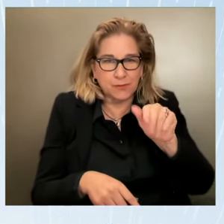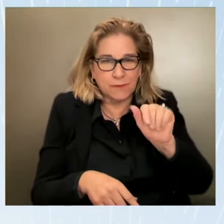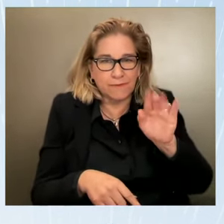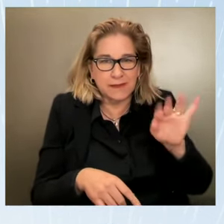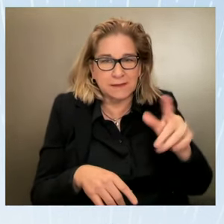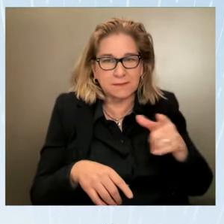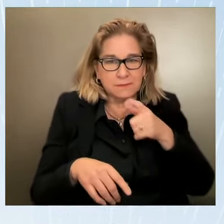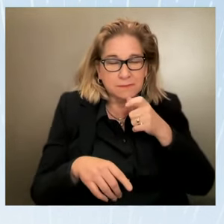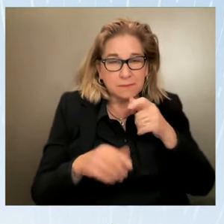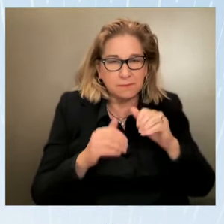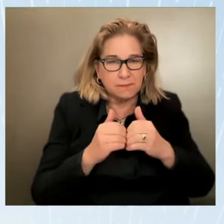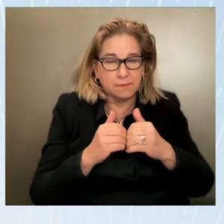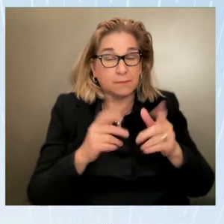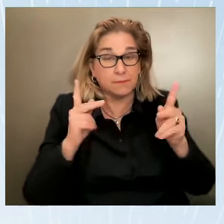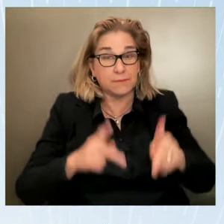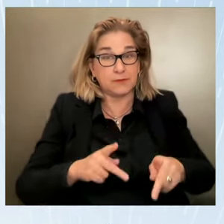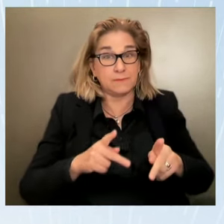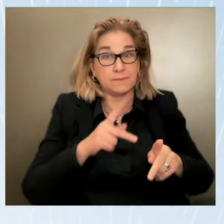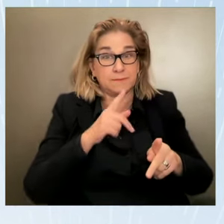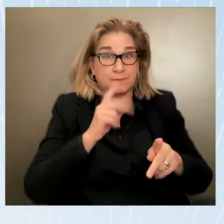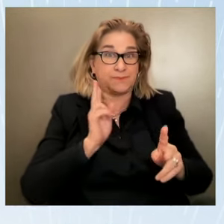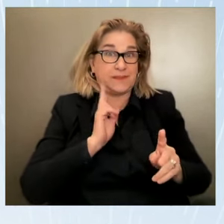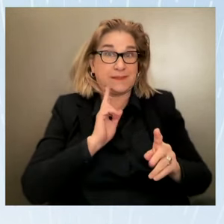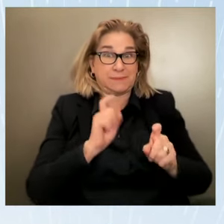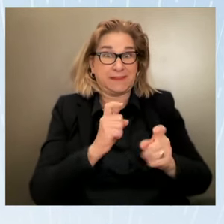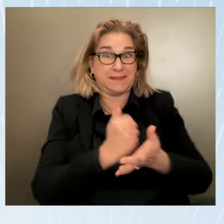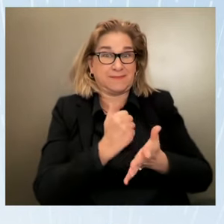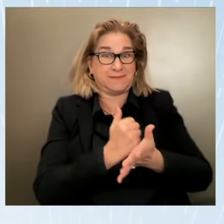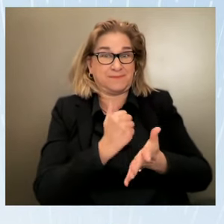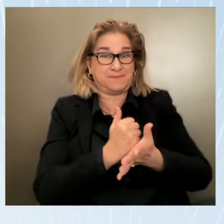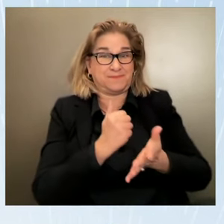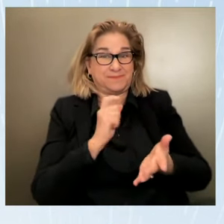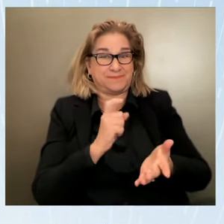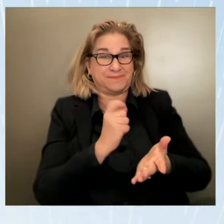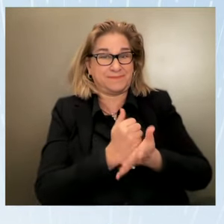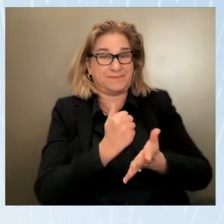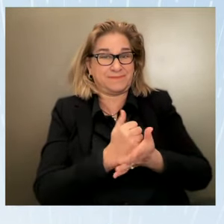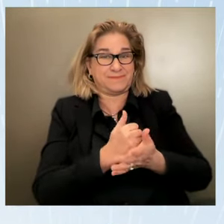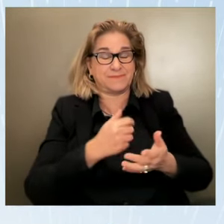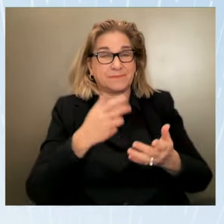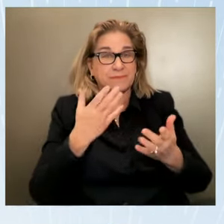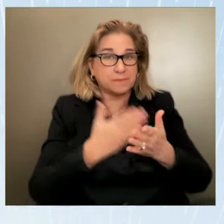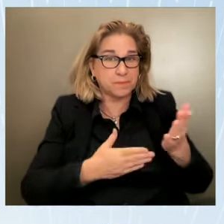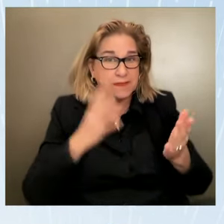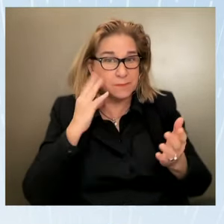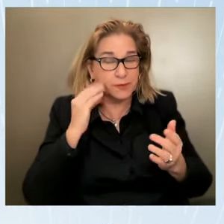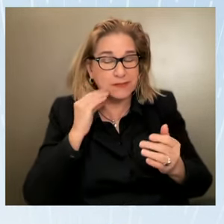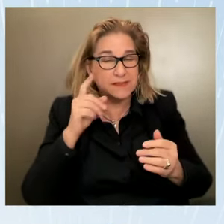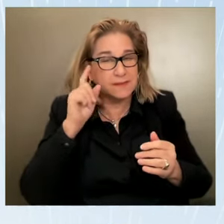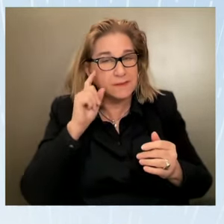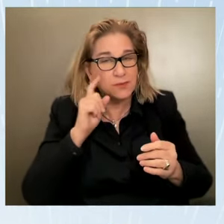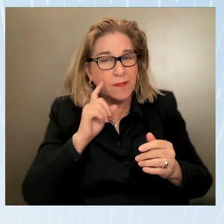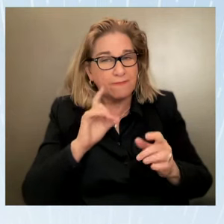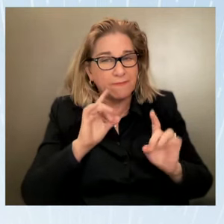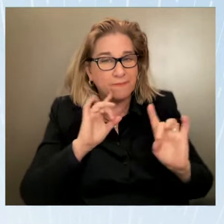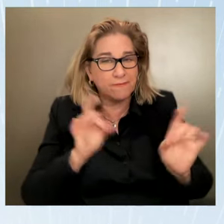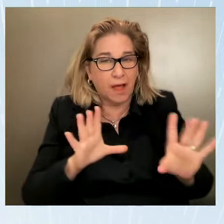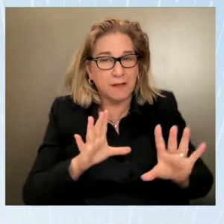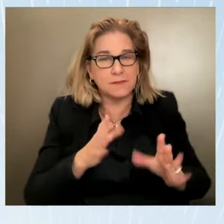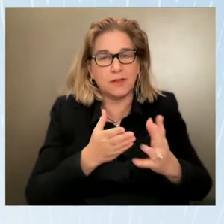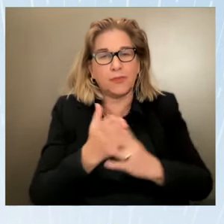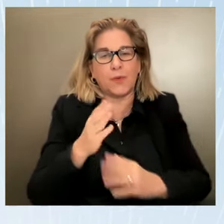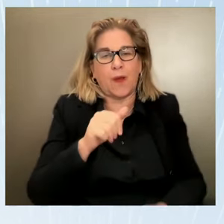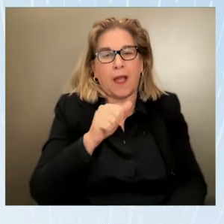help victims of trafficking or sexual violence find the resources they need, the support that they need. So, please join me in congratulating